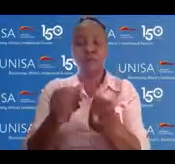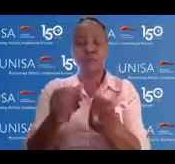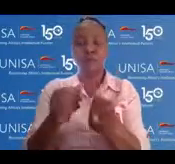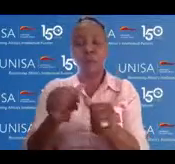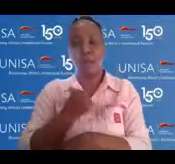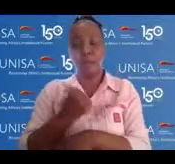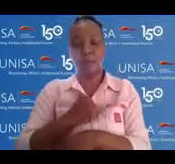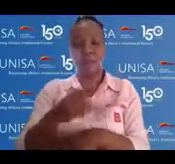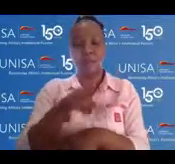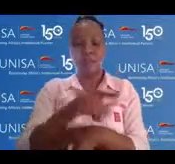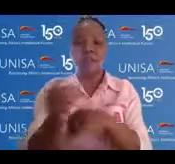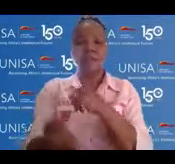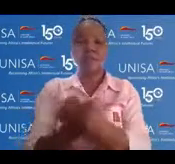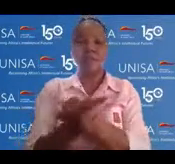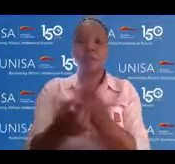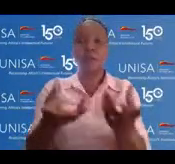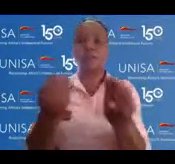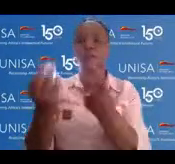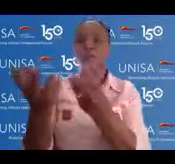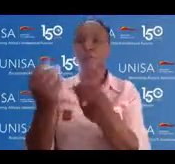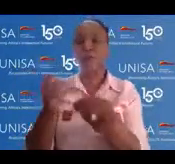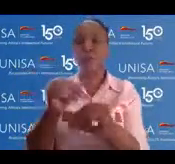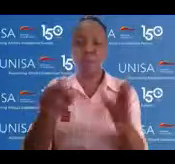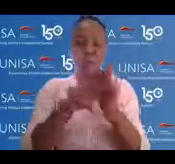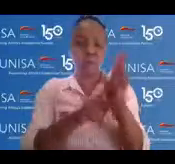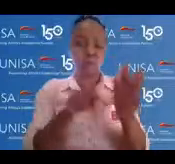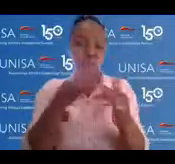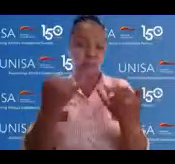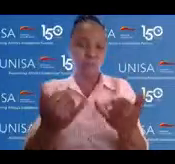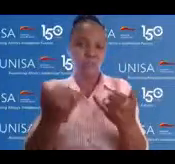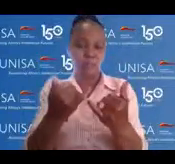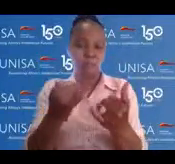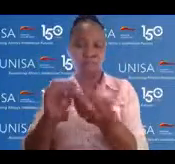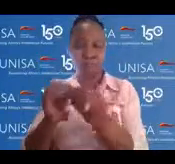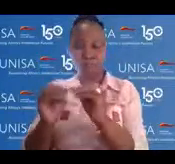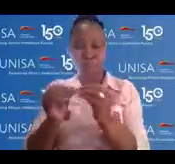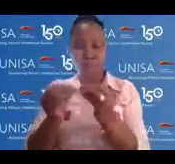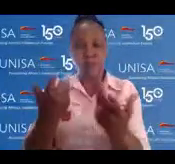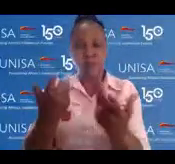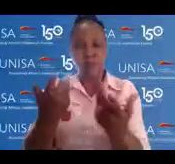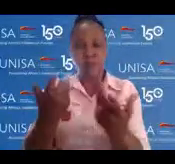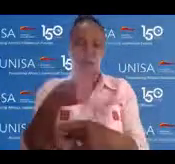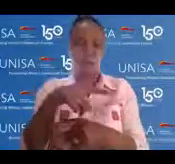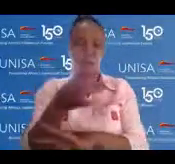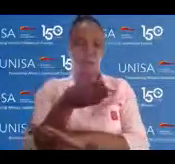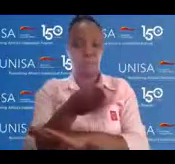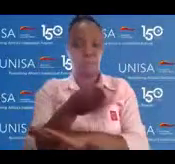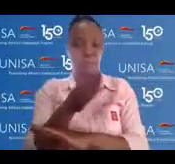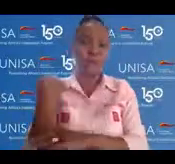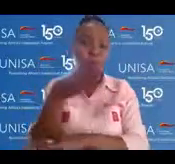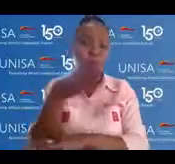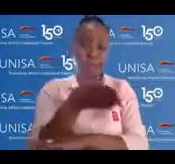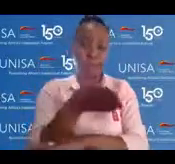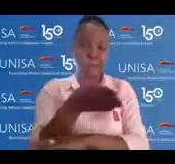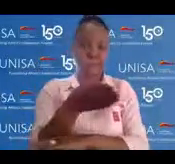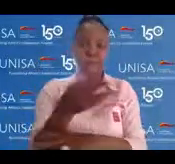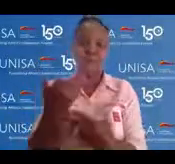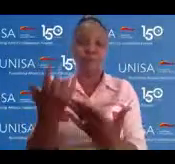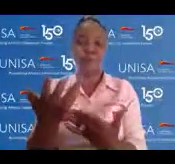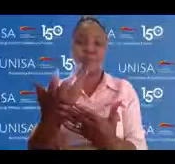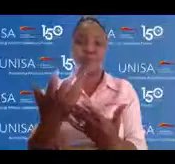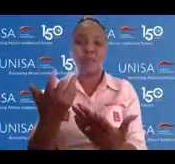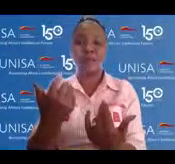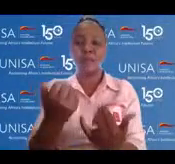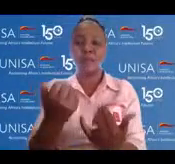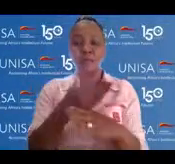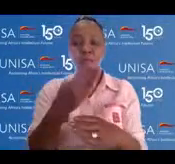you'll find that the program for today, we restructured it a bit. So if some of you have attended our previous sessions, we've restructured a bit so that it makes a bit more